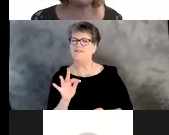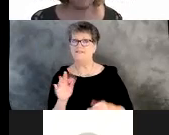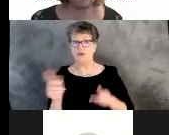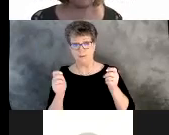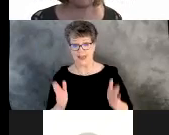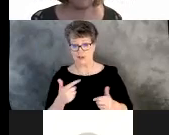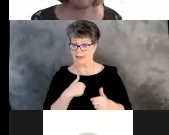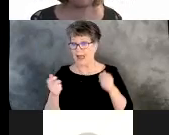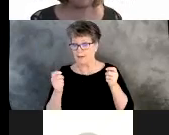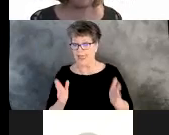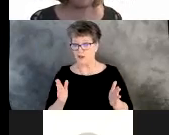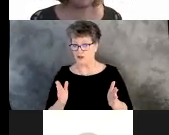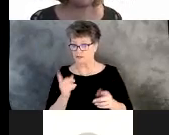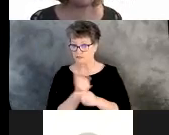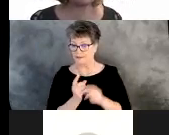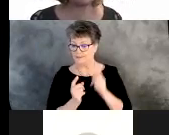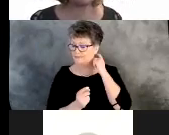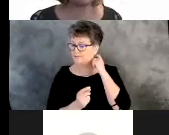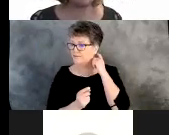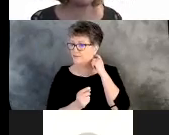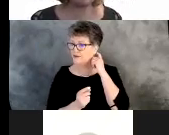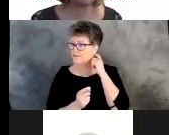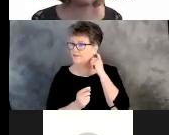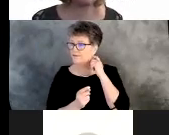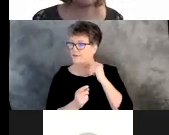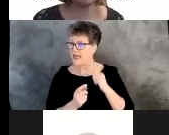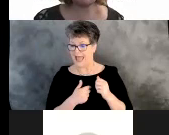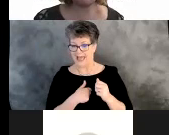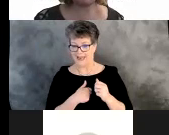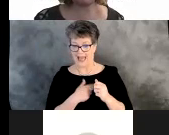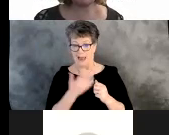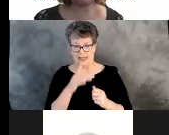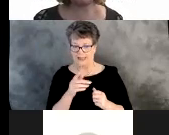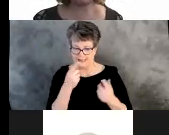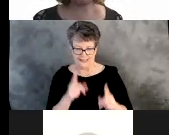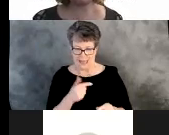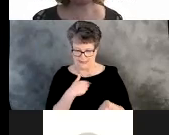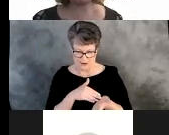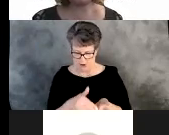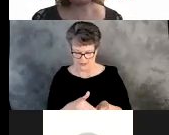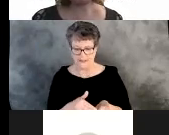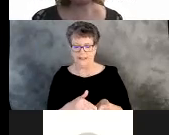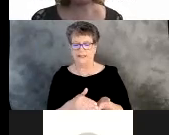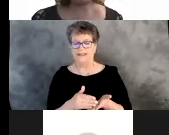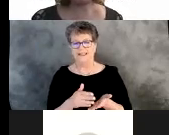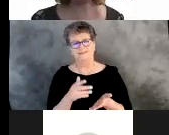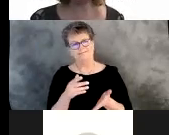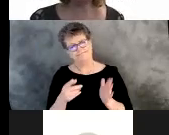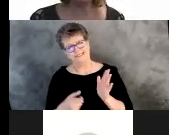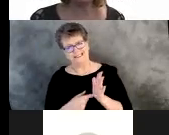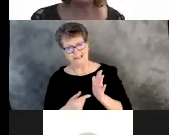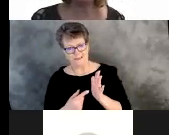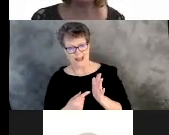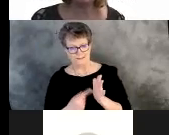I'm a manager, right? And I'm lucky that this doesn't happen to me very often, but sometimes, I'll get